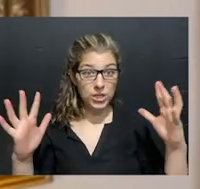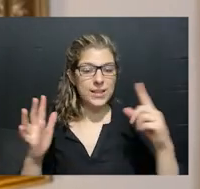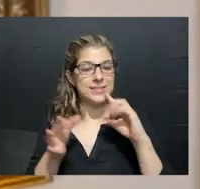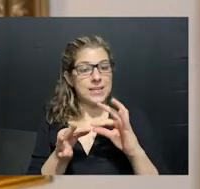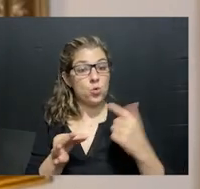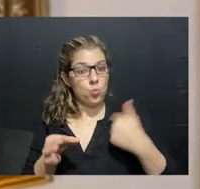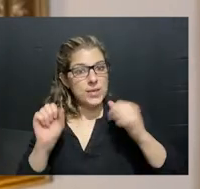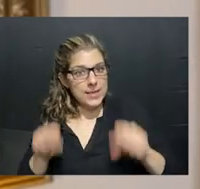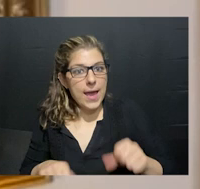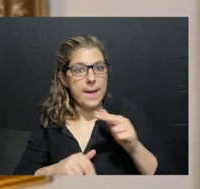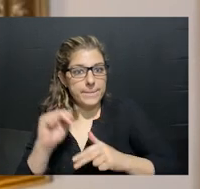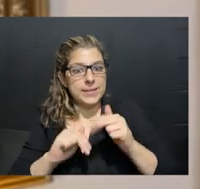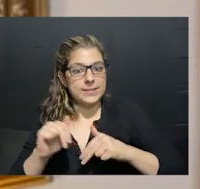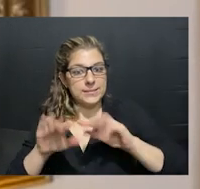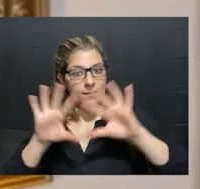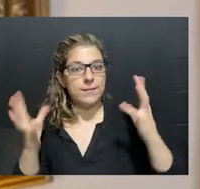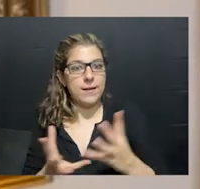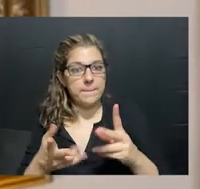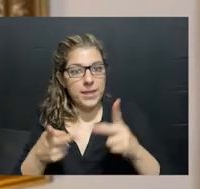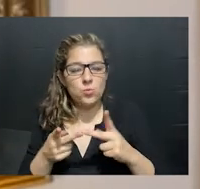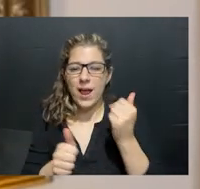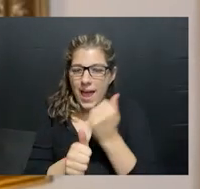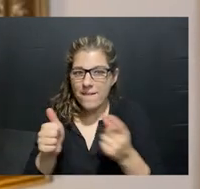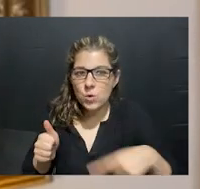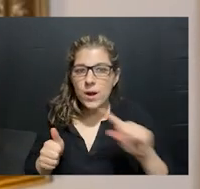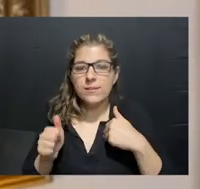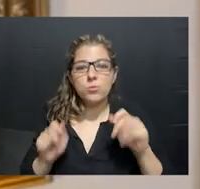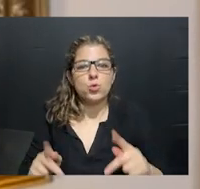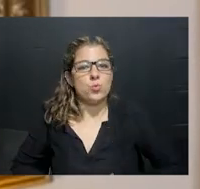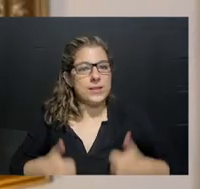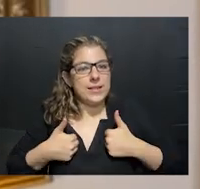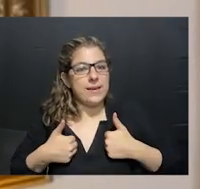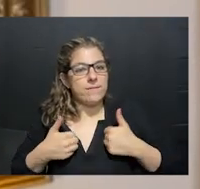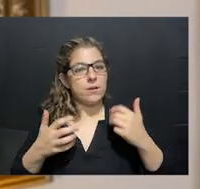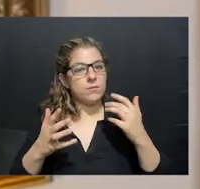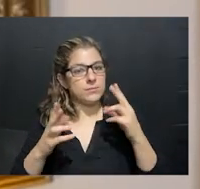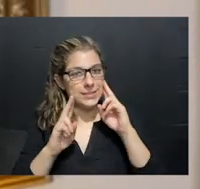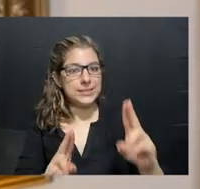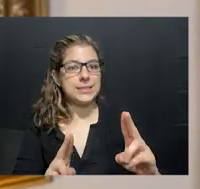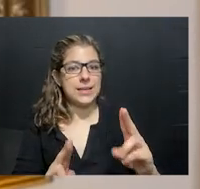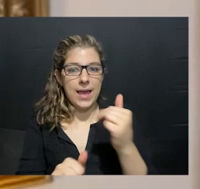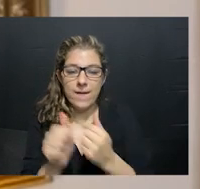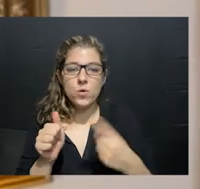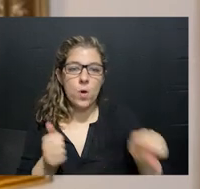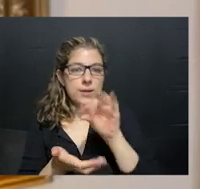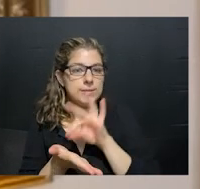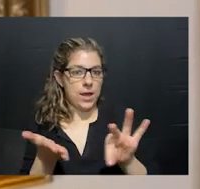can build a nation where everyone has the opportunity to live a life of dignity, where everyone